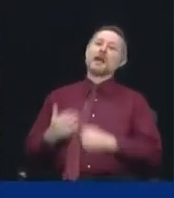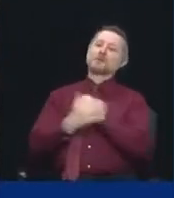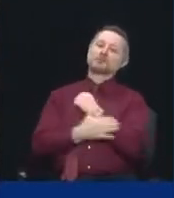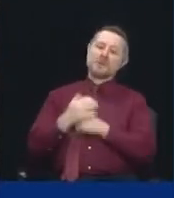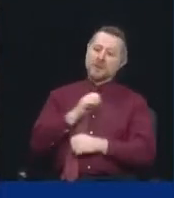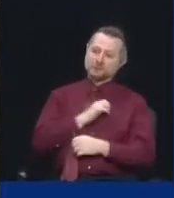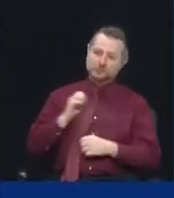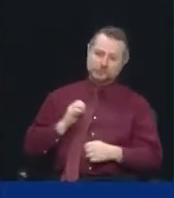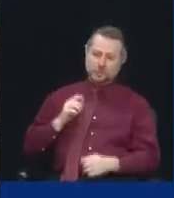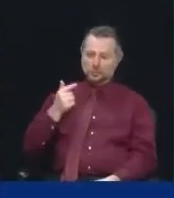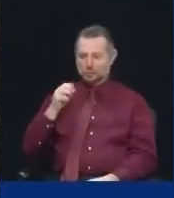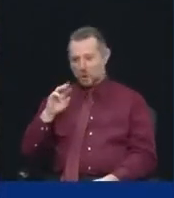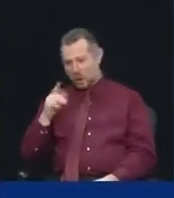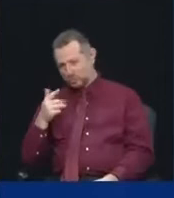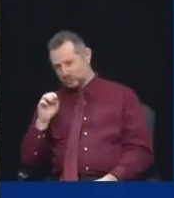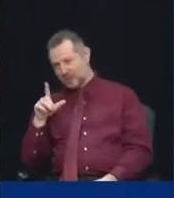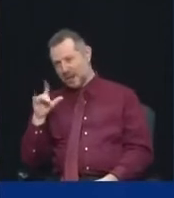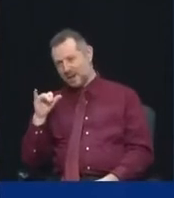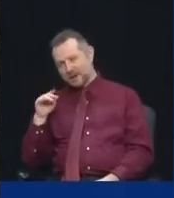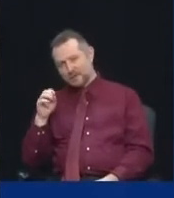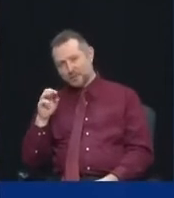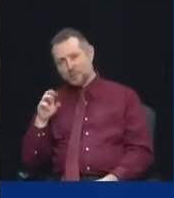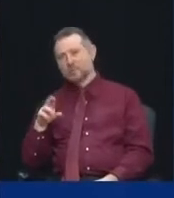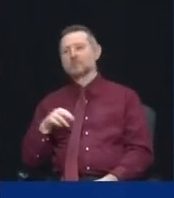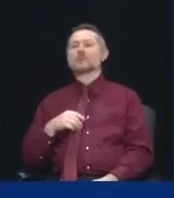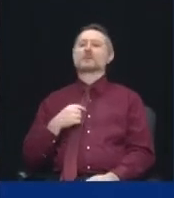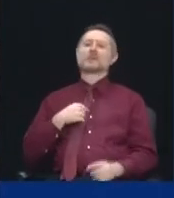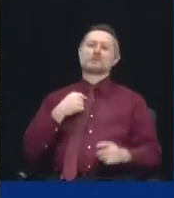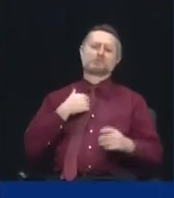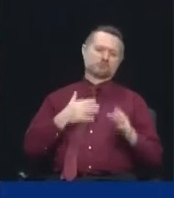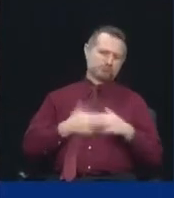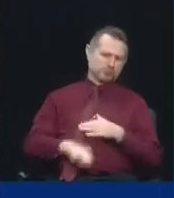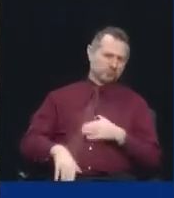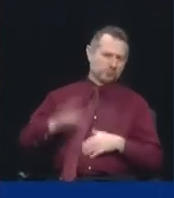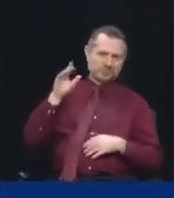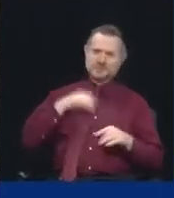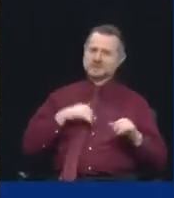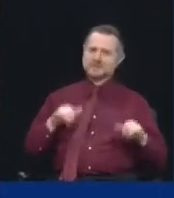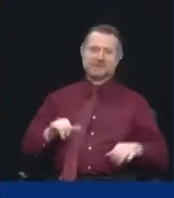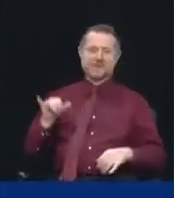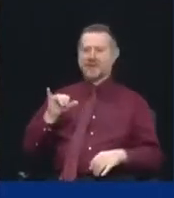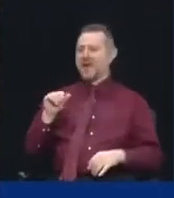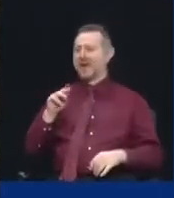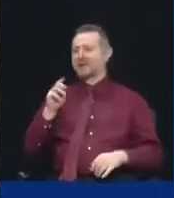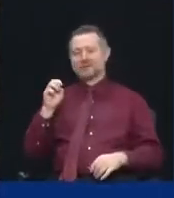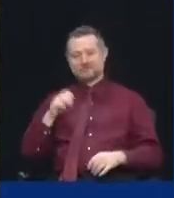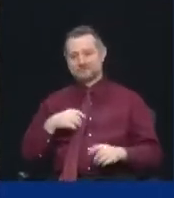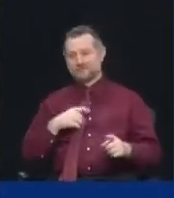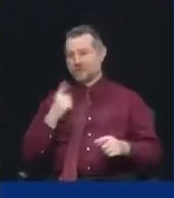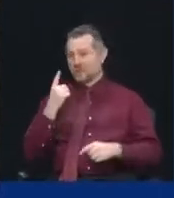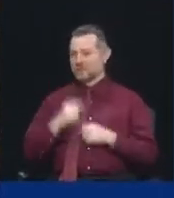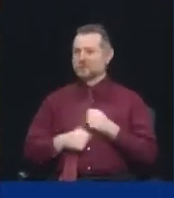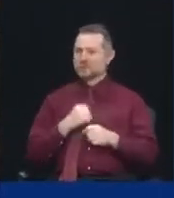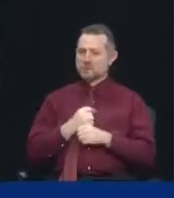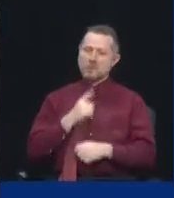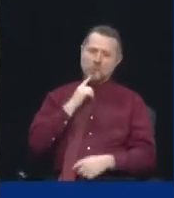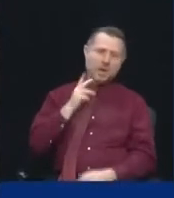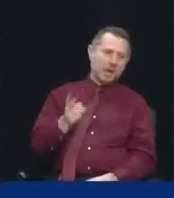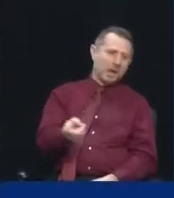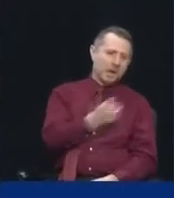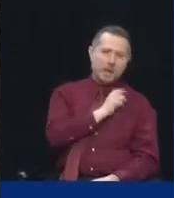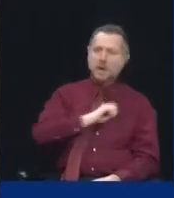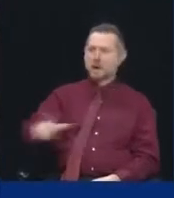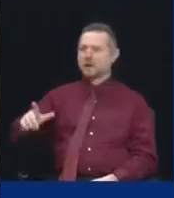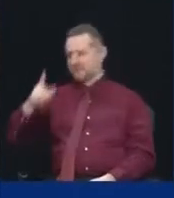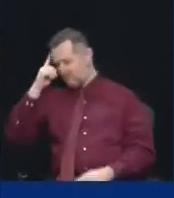George Latimer. You know, I'm a lifelong resident of Yonkers, and we all know that the past year has been hell for a lot of us.